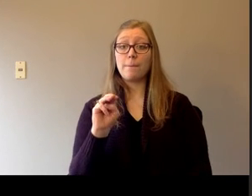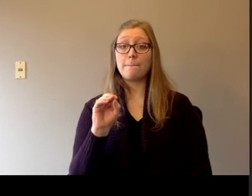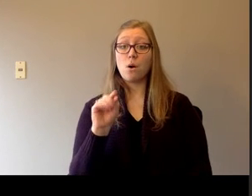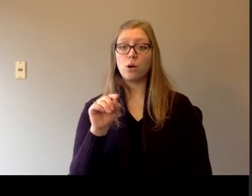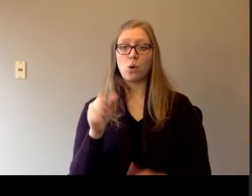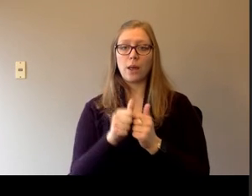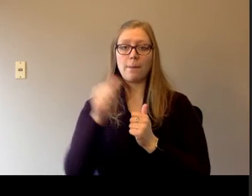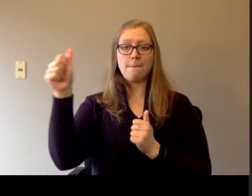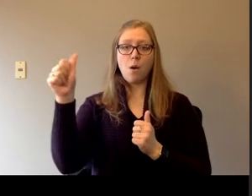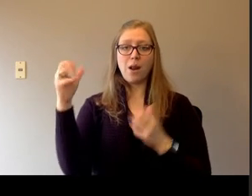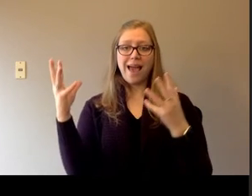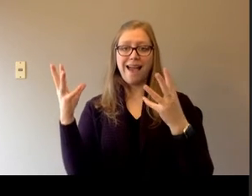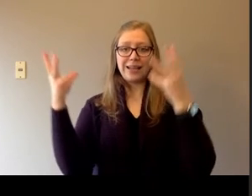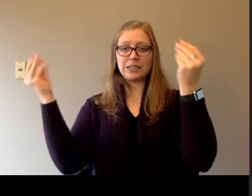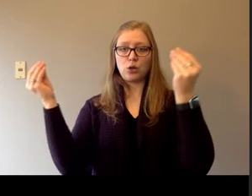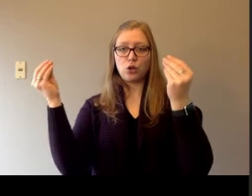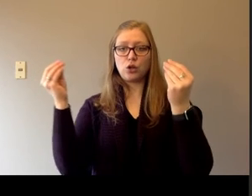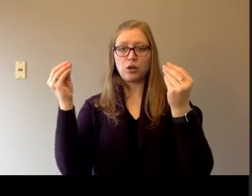angles.